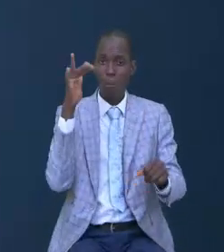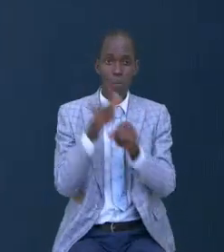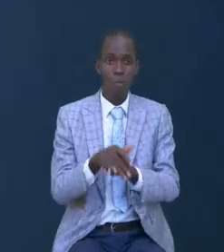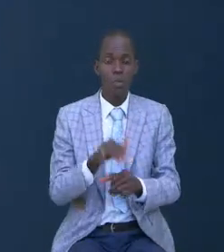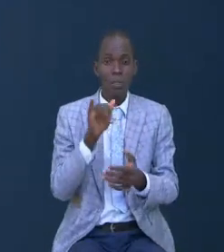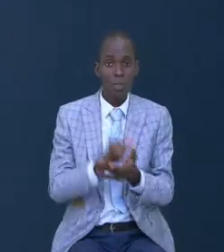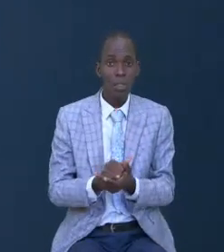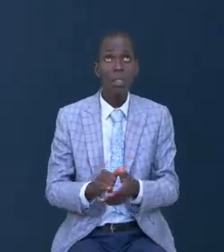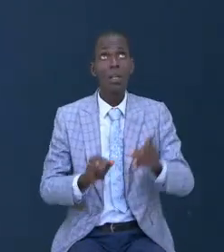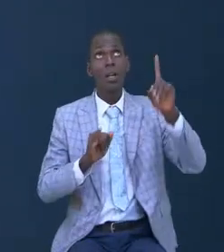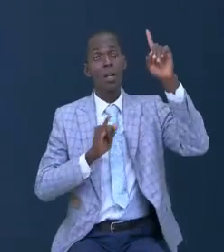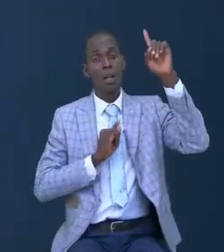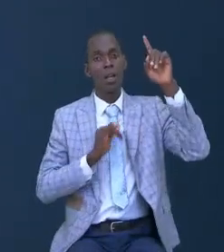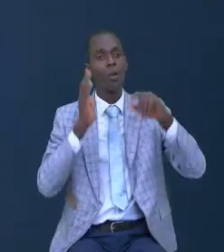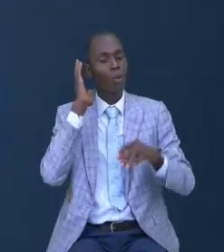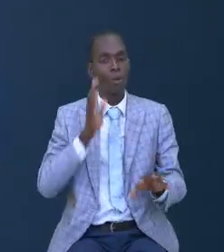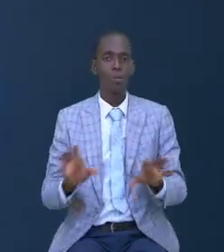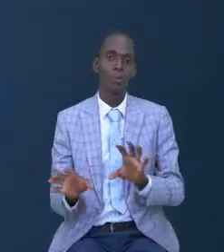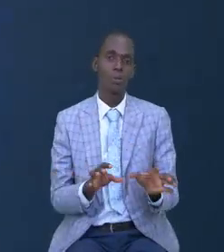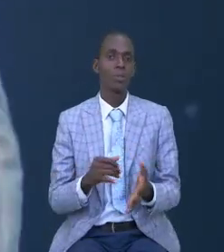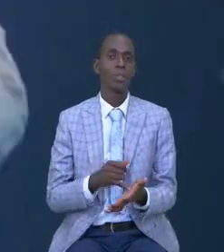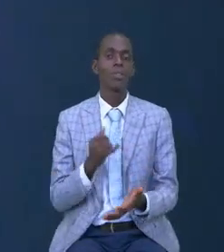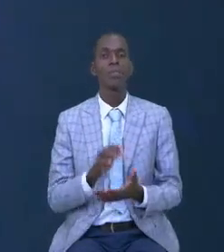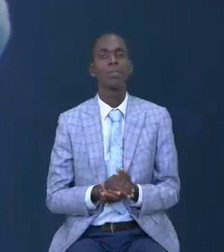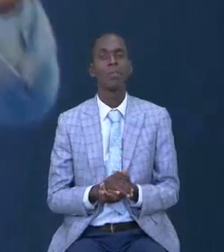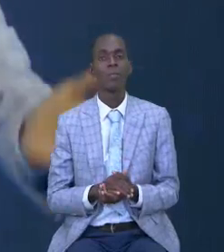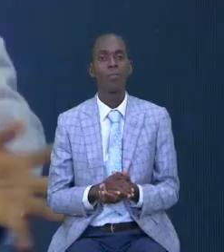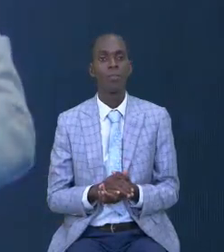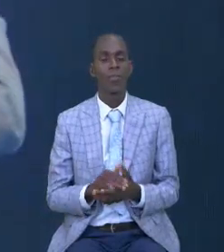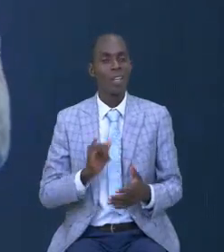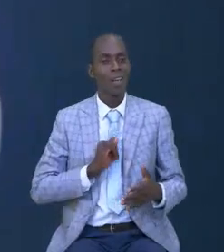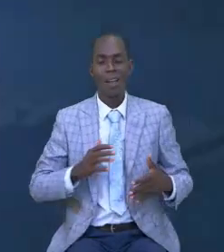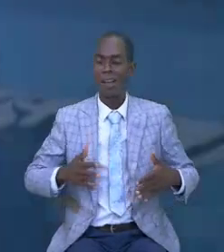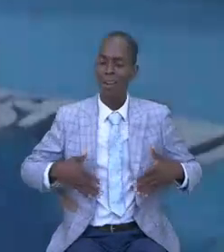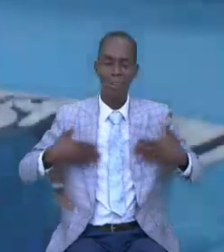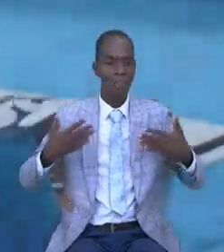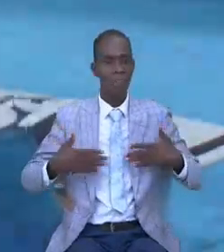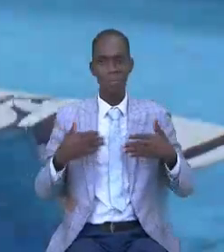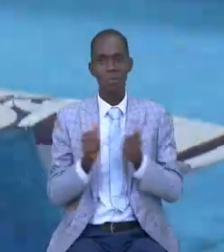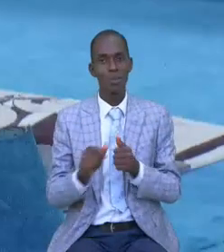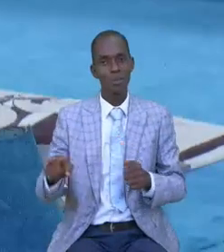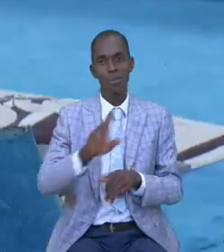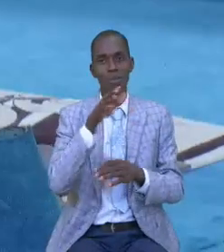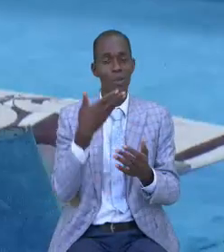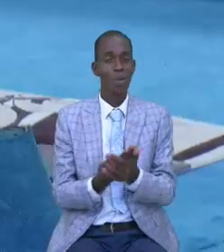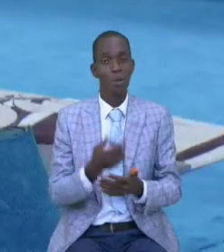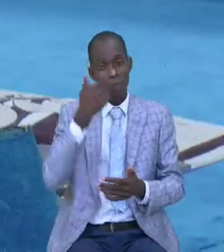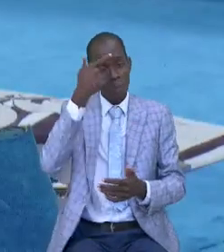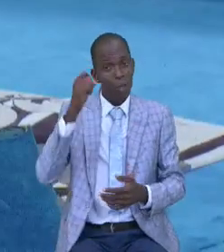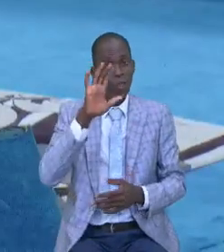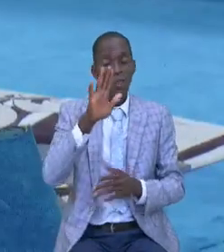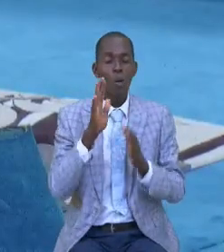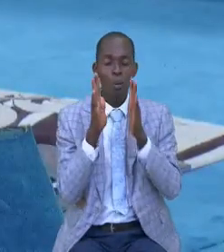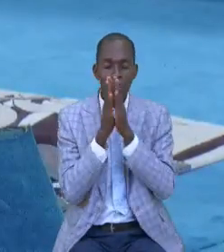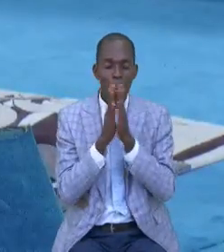I will do it. I rejoice with you tonight. Your prayers are going to